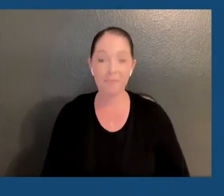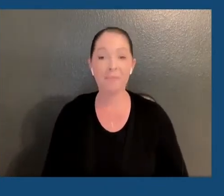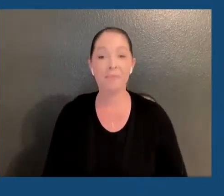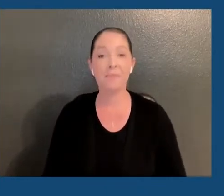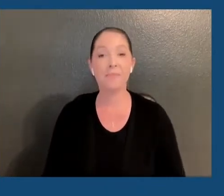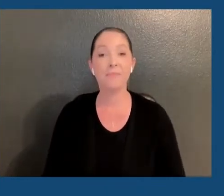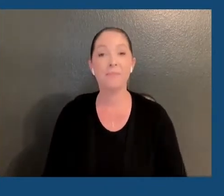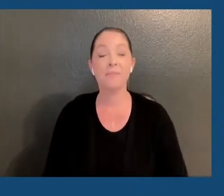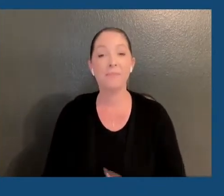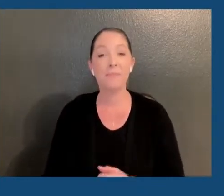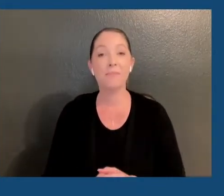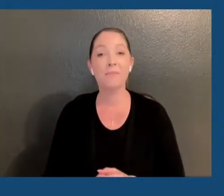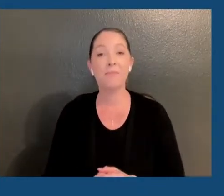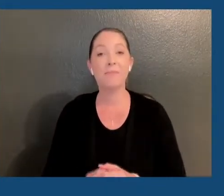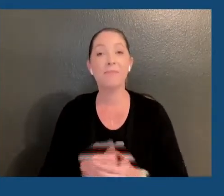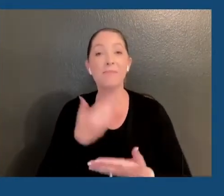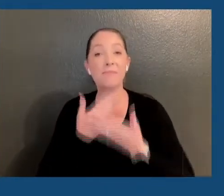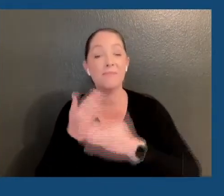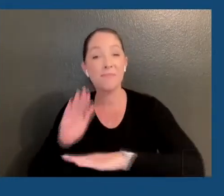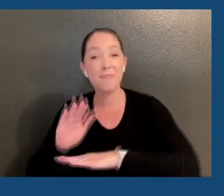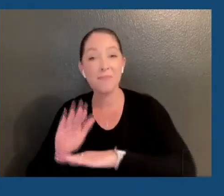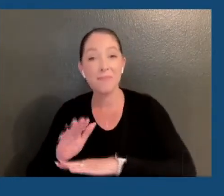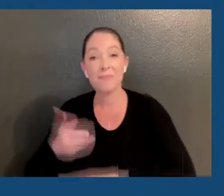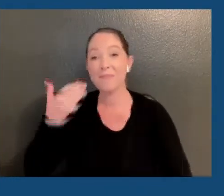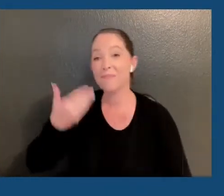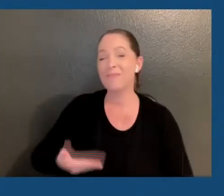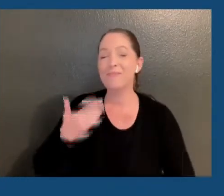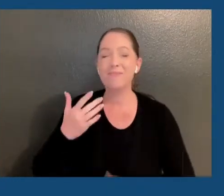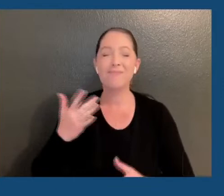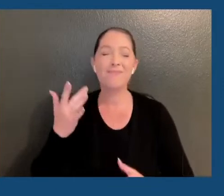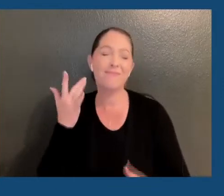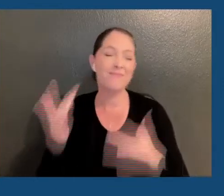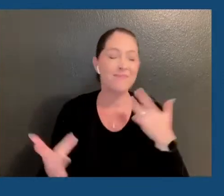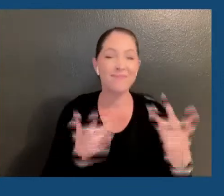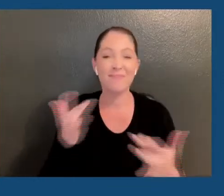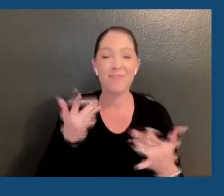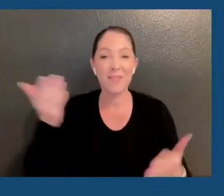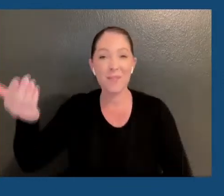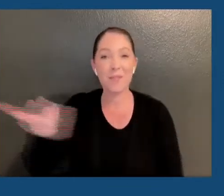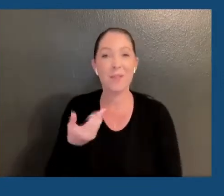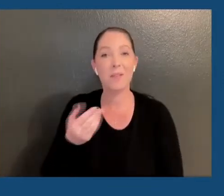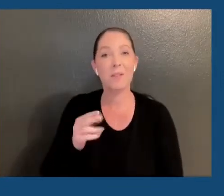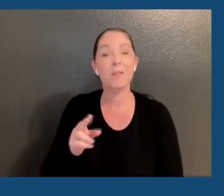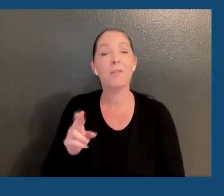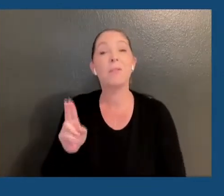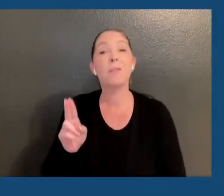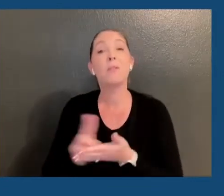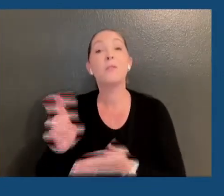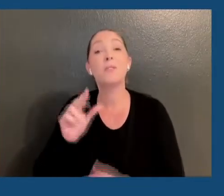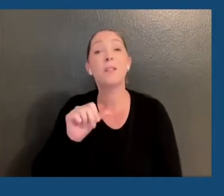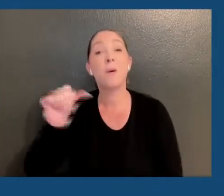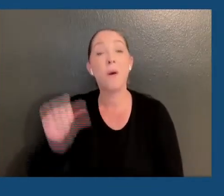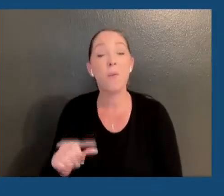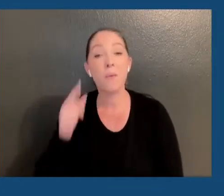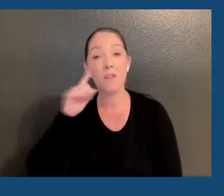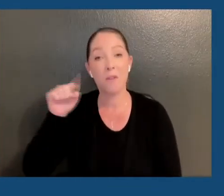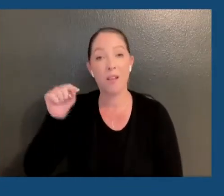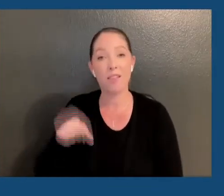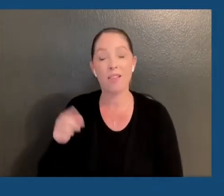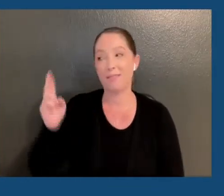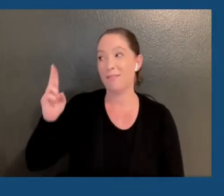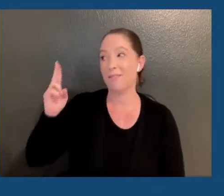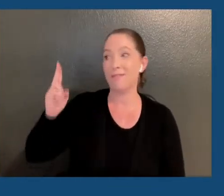Muy buenas tardes. I am very, very pleased to welcome you to the University at Albany for this